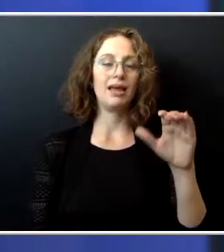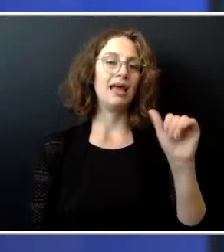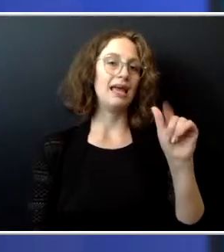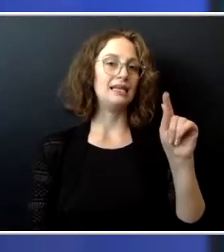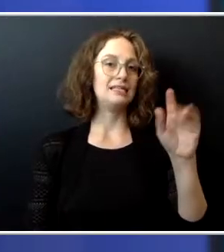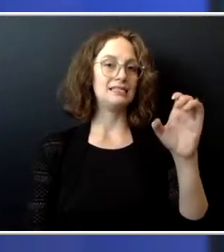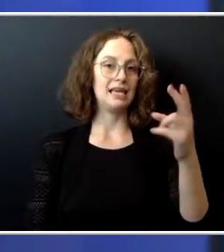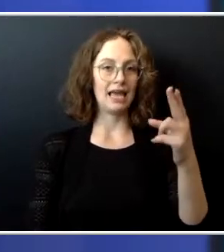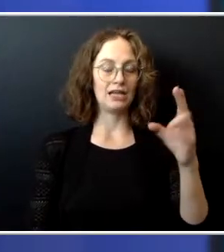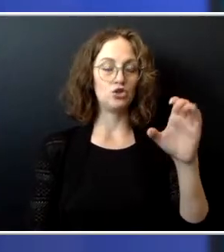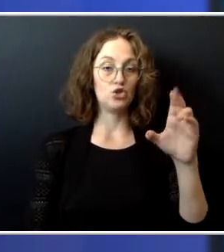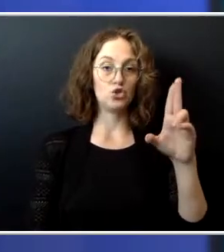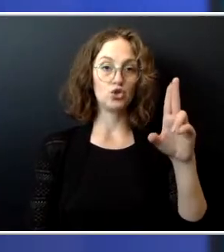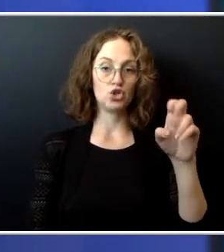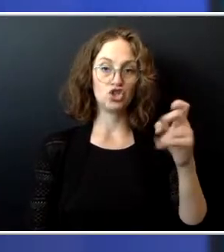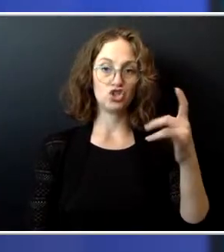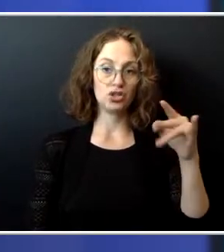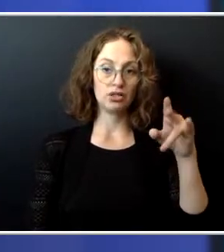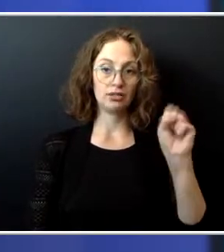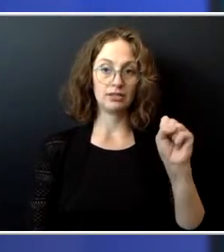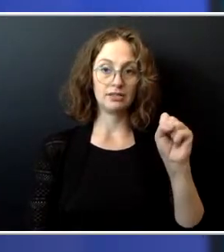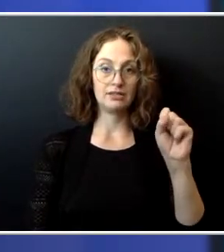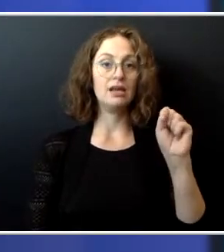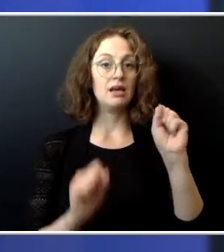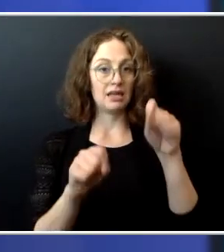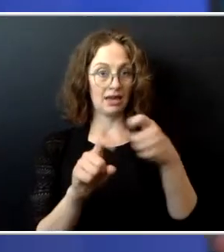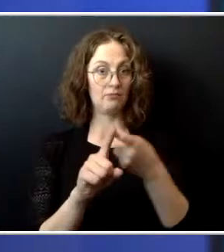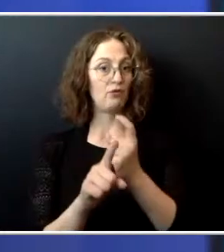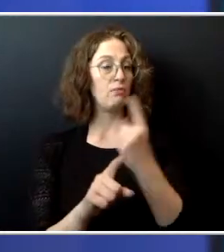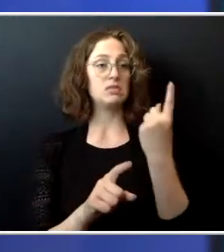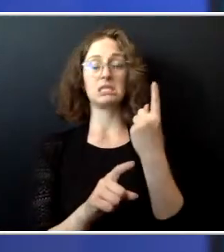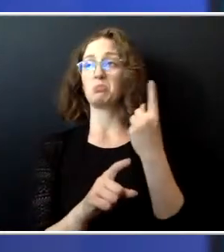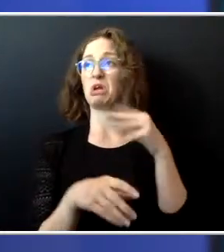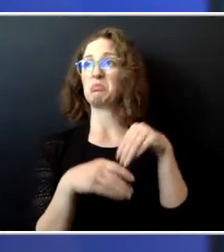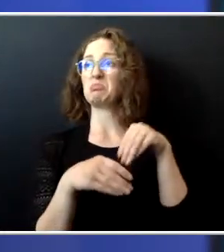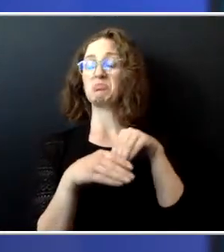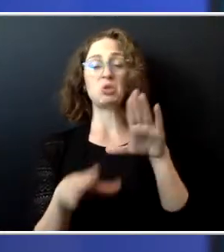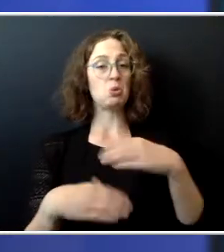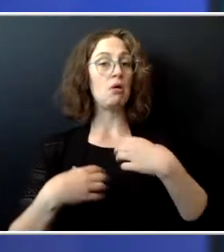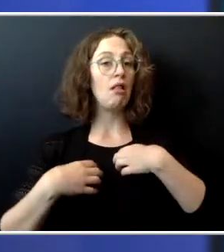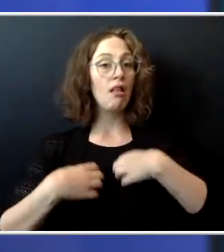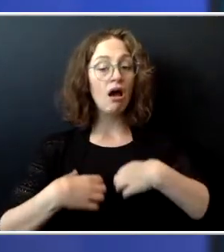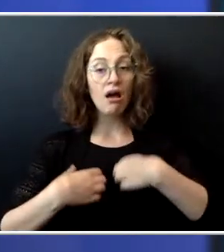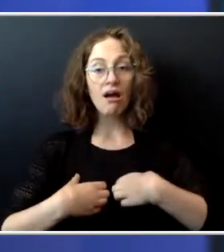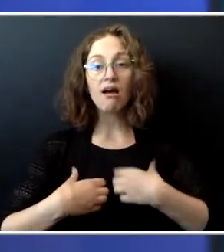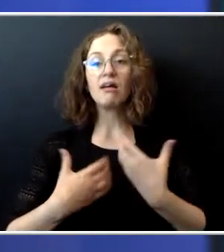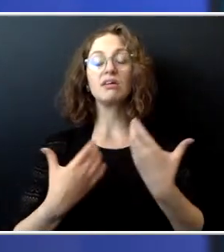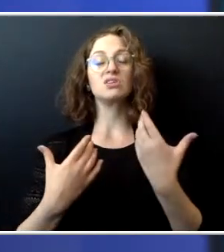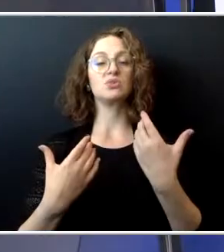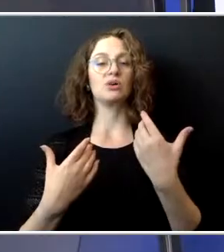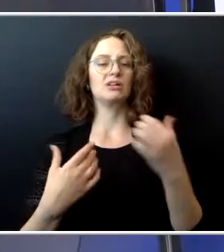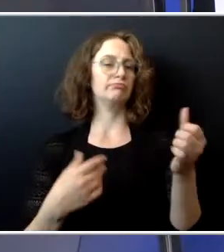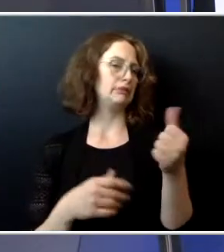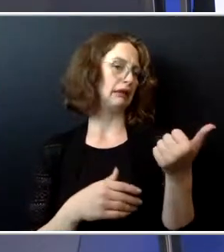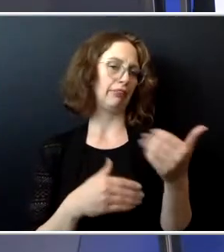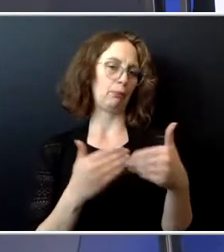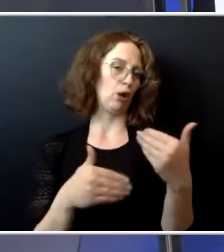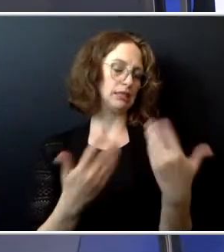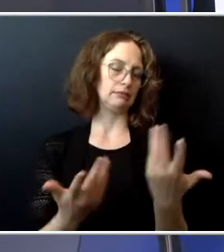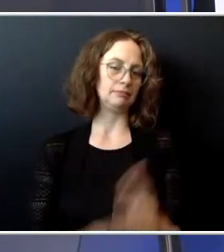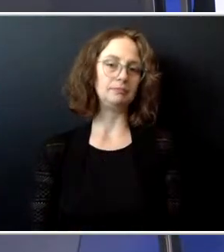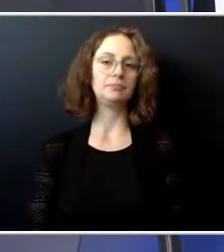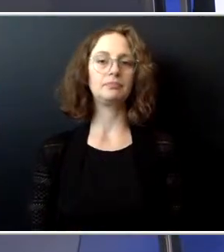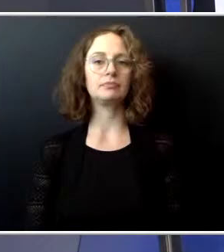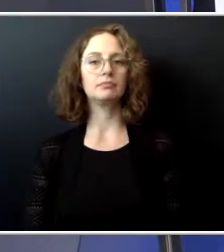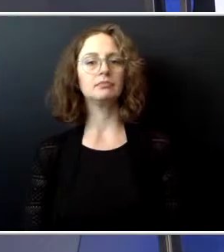it could come from a spot in your lungs or some kind of other process. What would happen if this was left untreated for